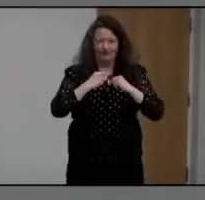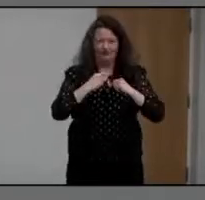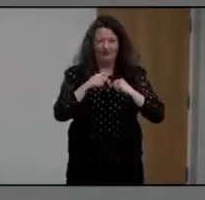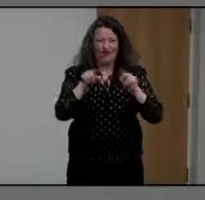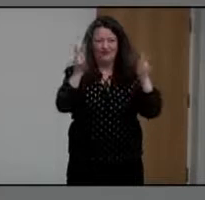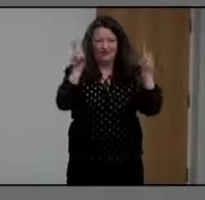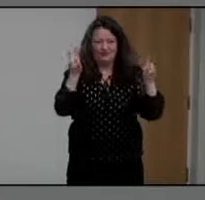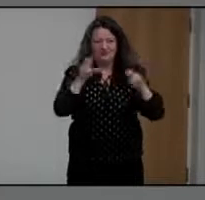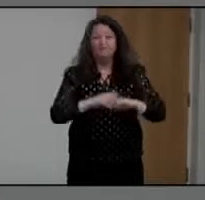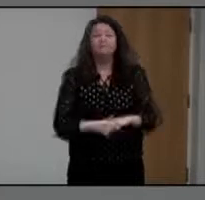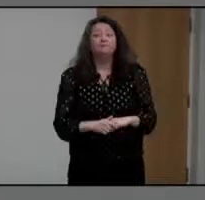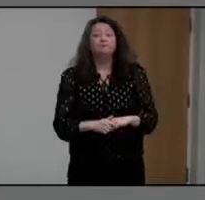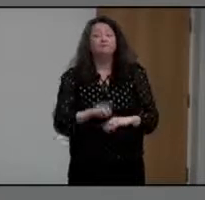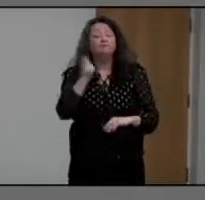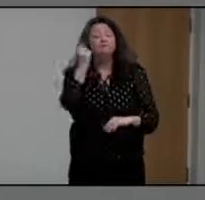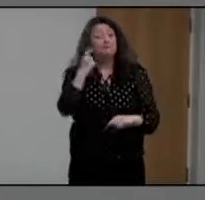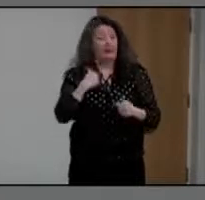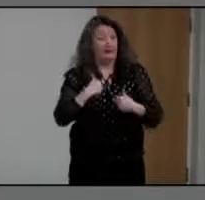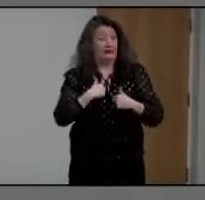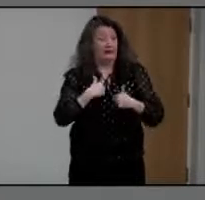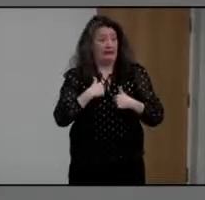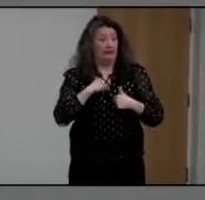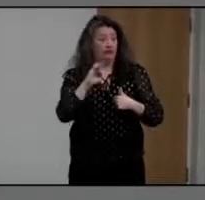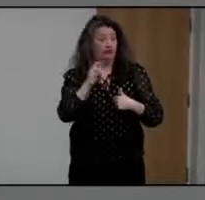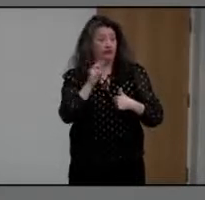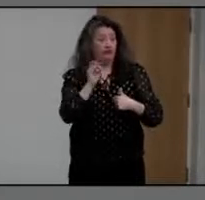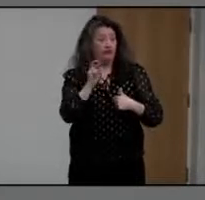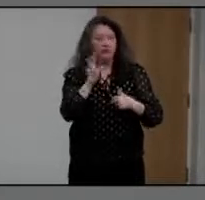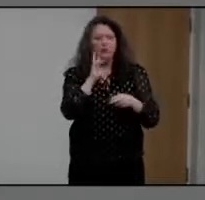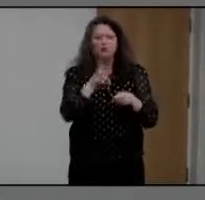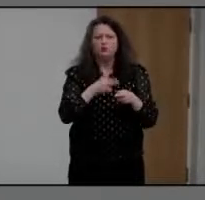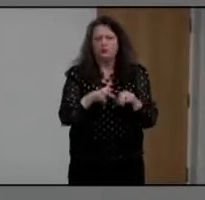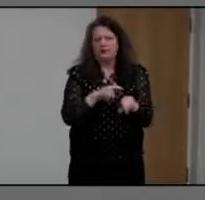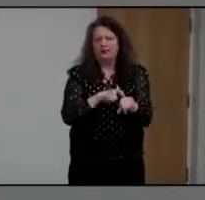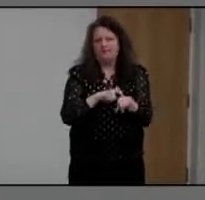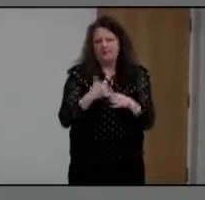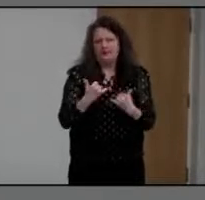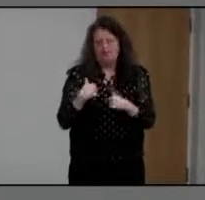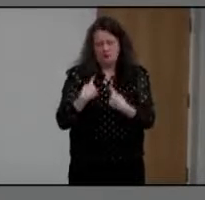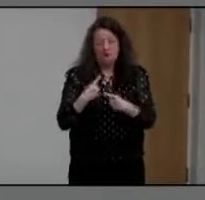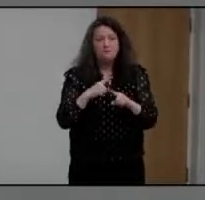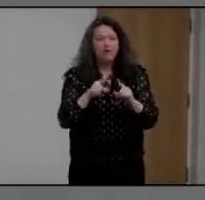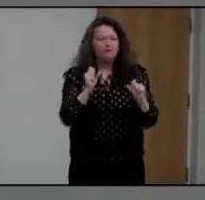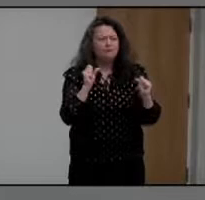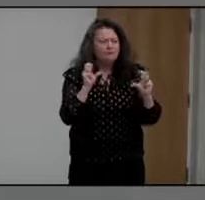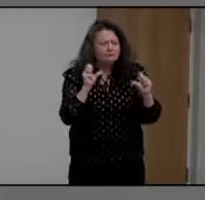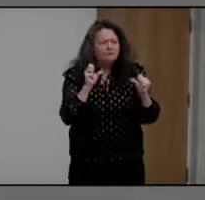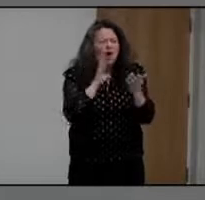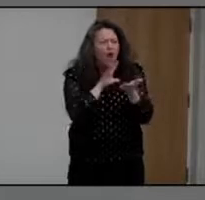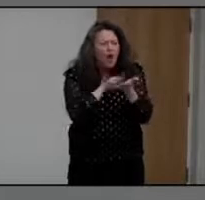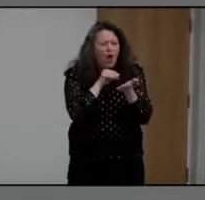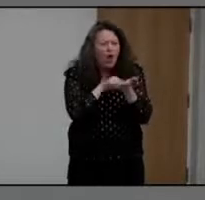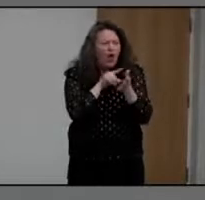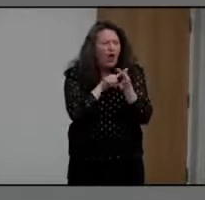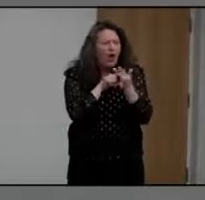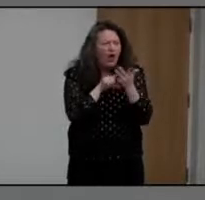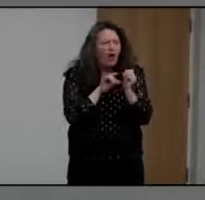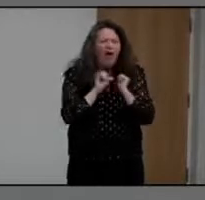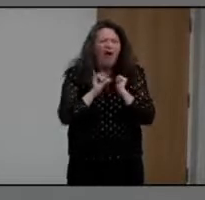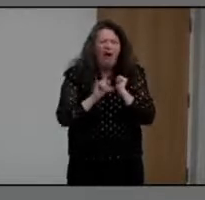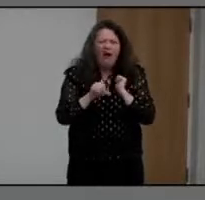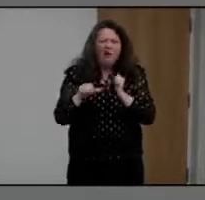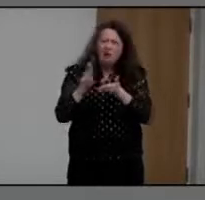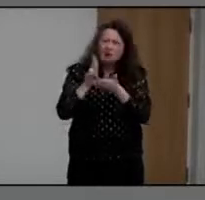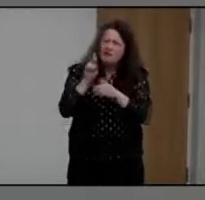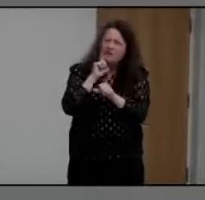as Chancellor, I continue to be surprised by the remarkable things I've learned about the University of Alberta and its impact